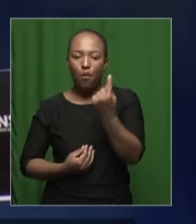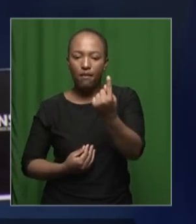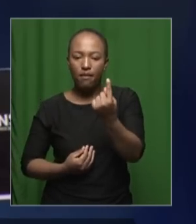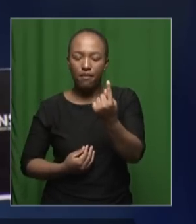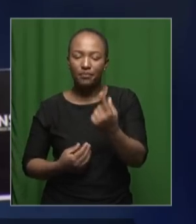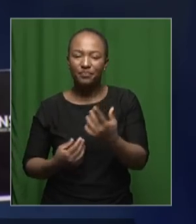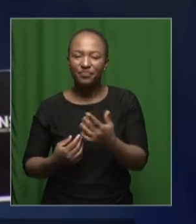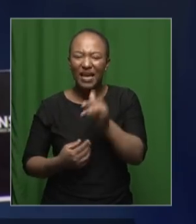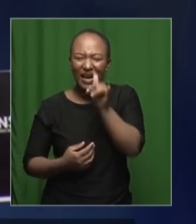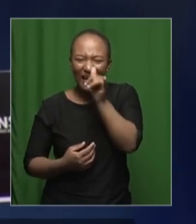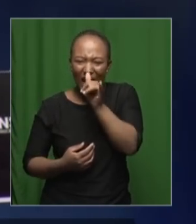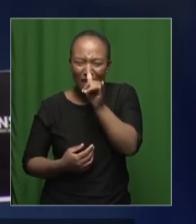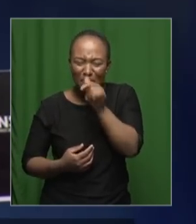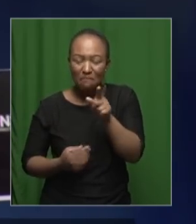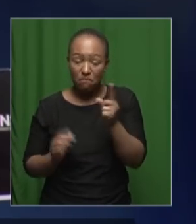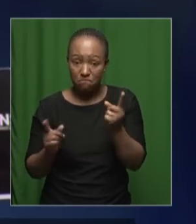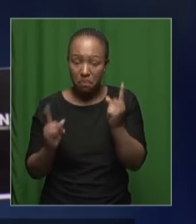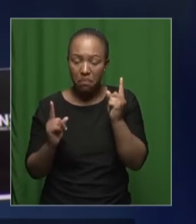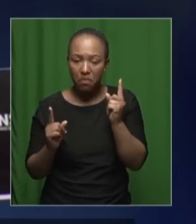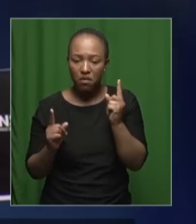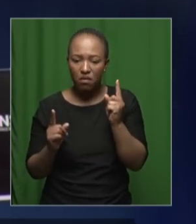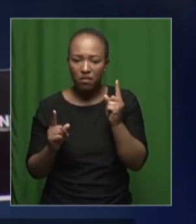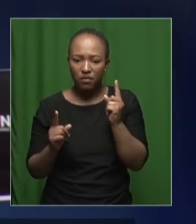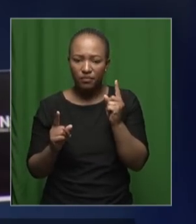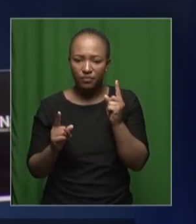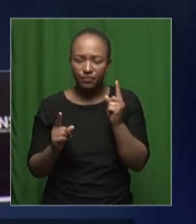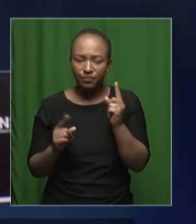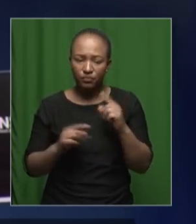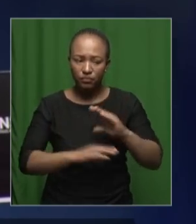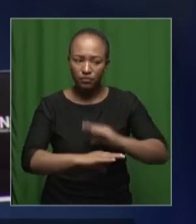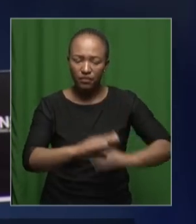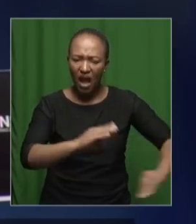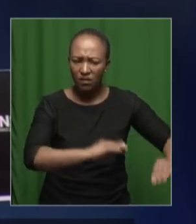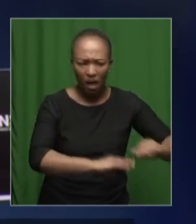comes to crime. Now, our thing is to